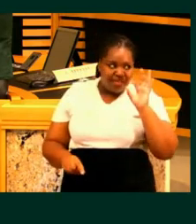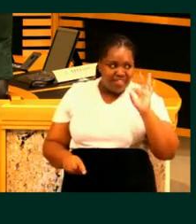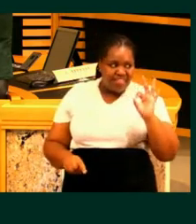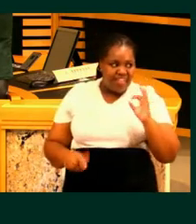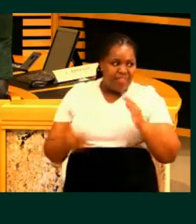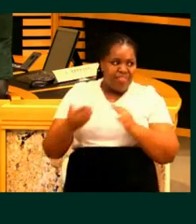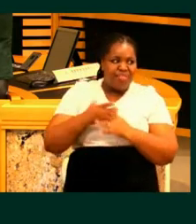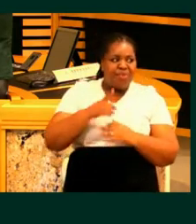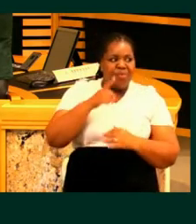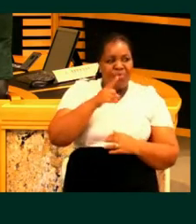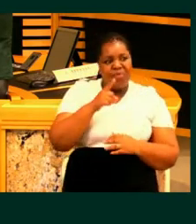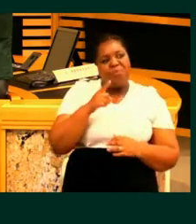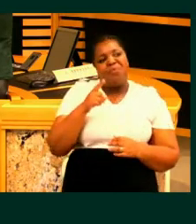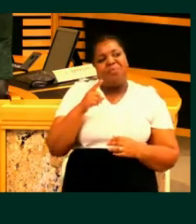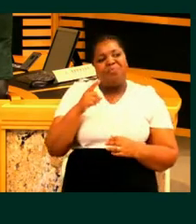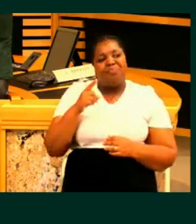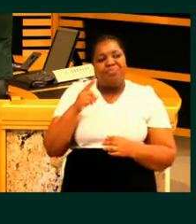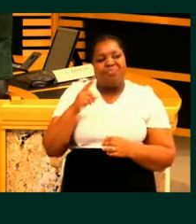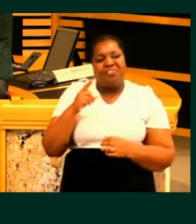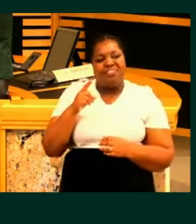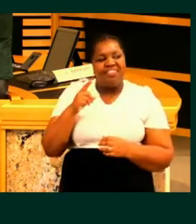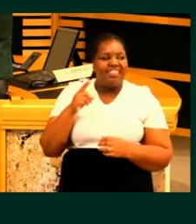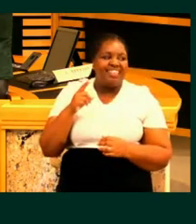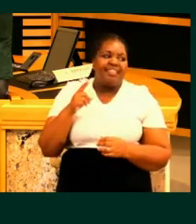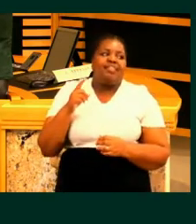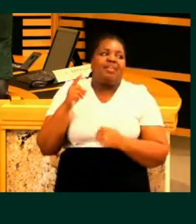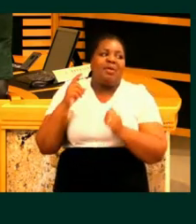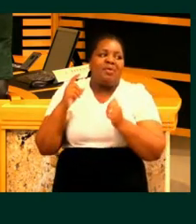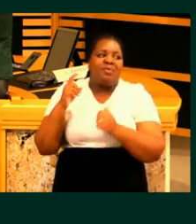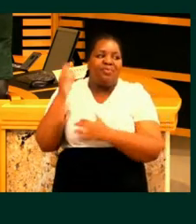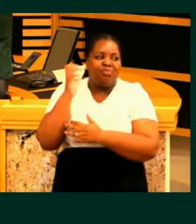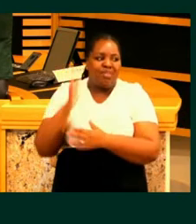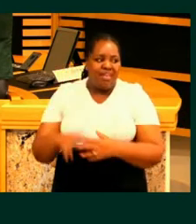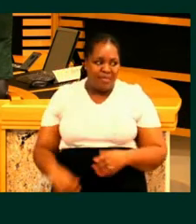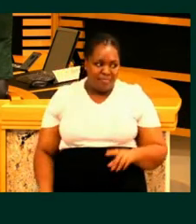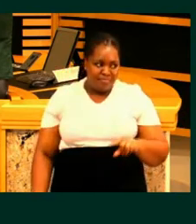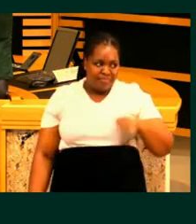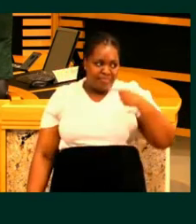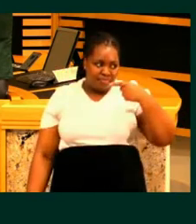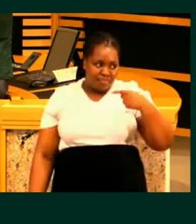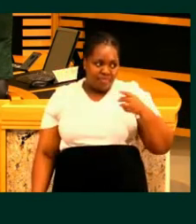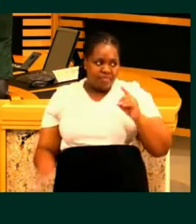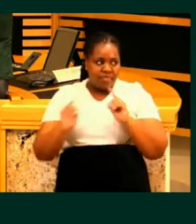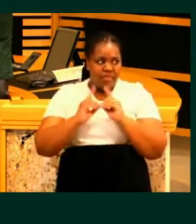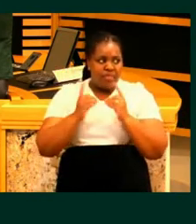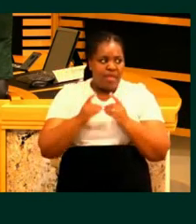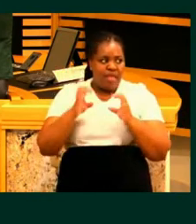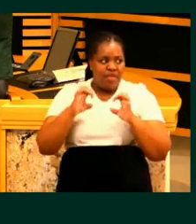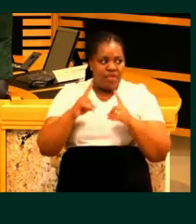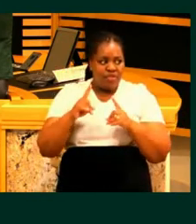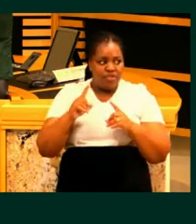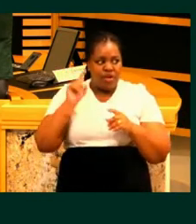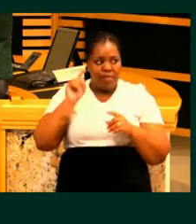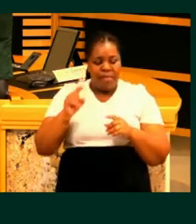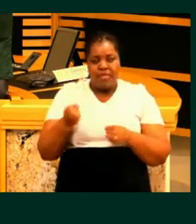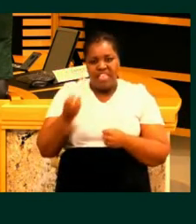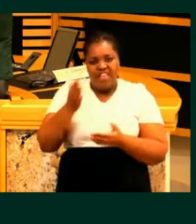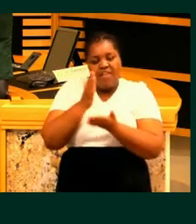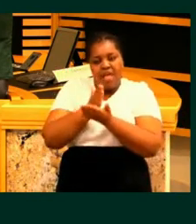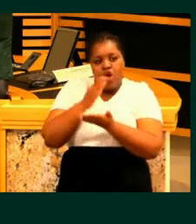your speaker honorable cim one the Department of Education should issue qual